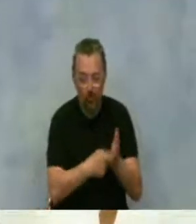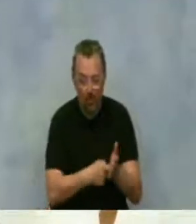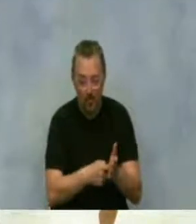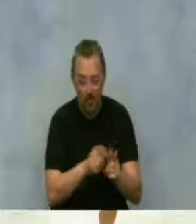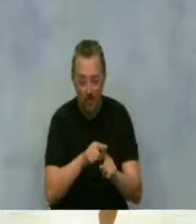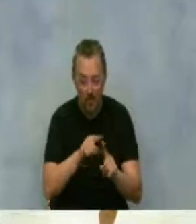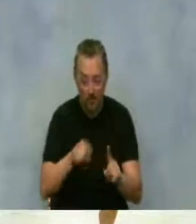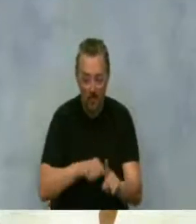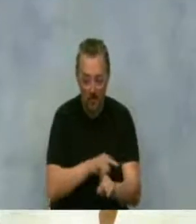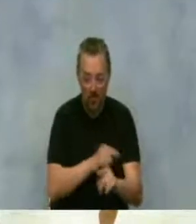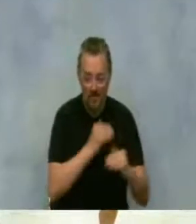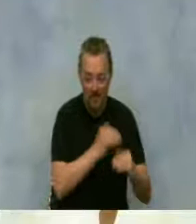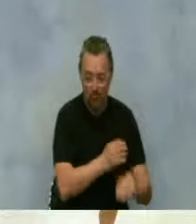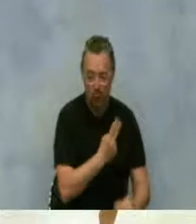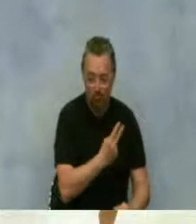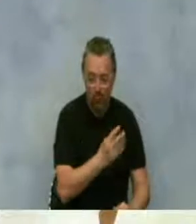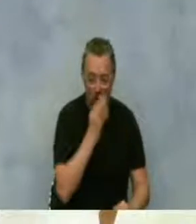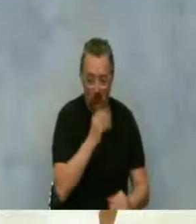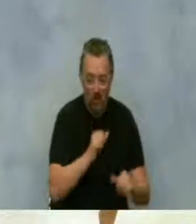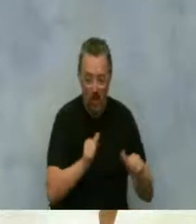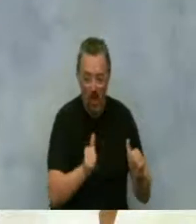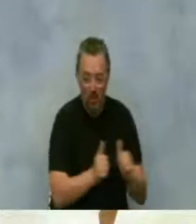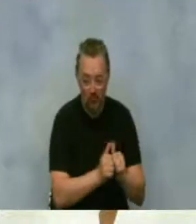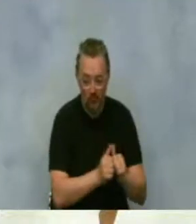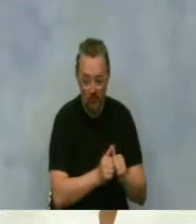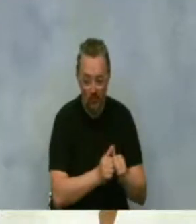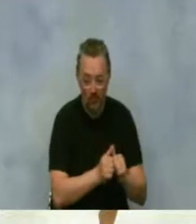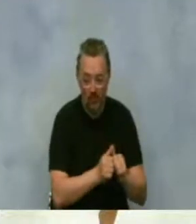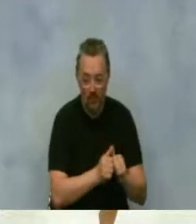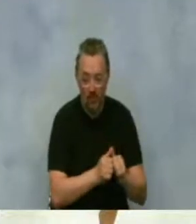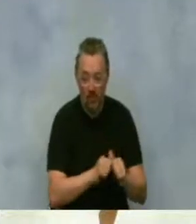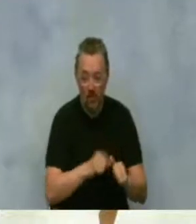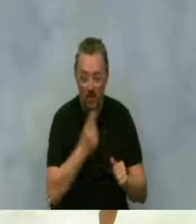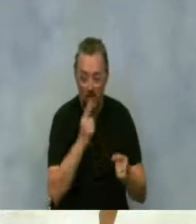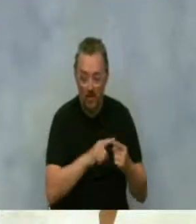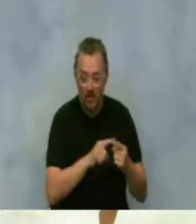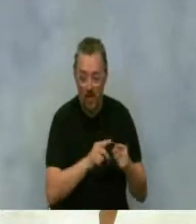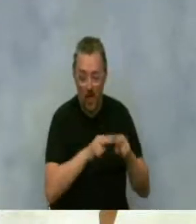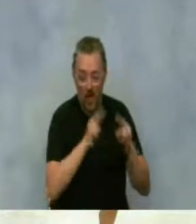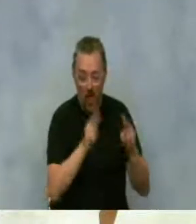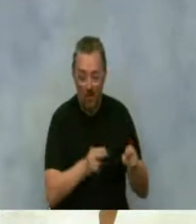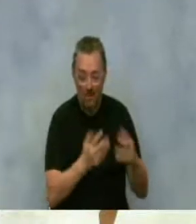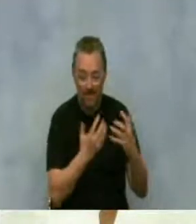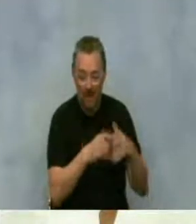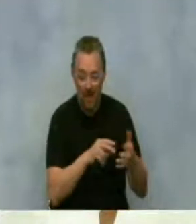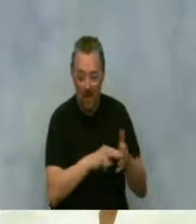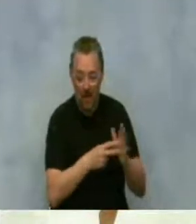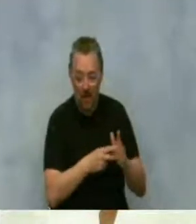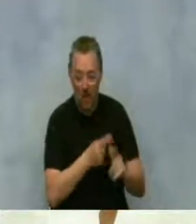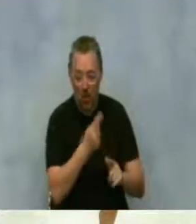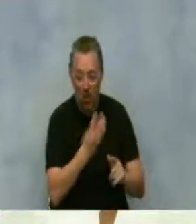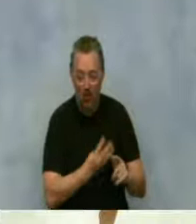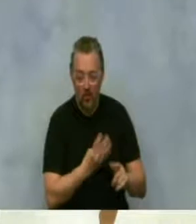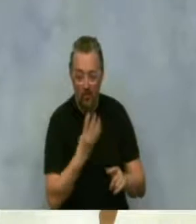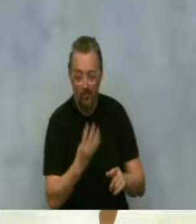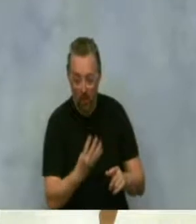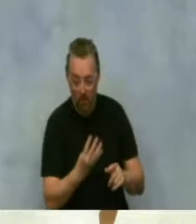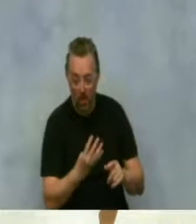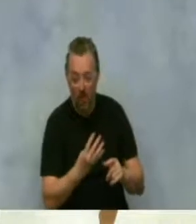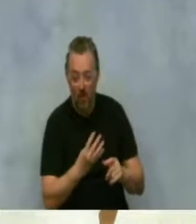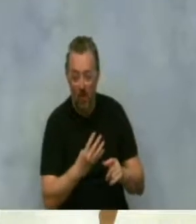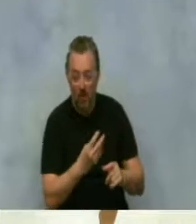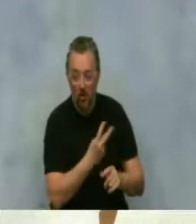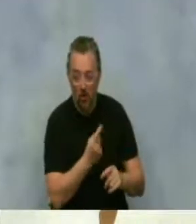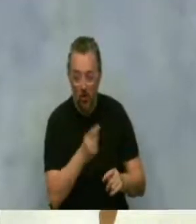2, the committee is asked to approve the following recommendations. Firstly, that the Housing and Technical Resource Plan Q4 Progress Report 21-22